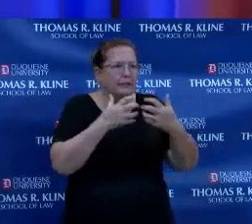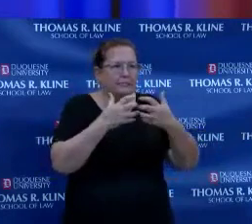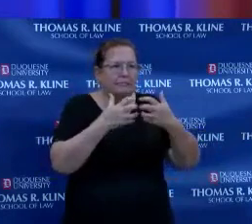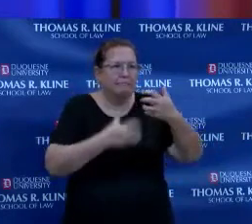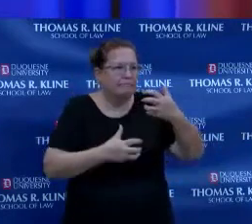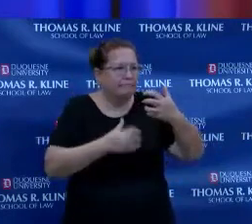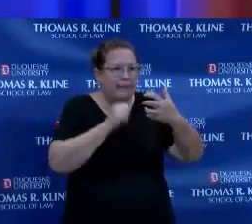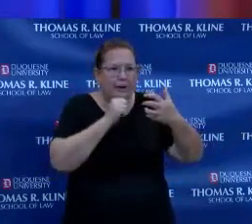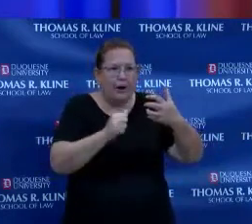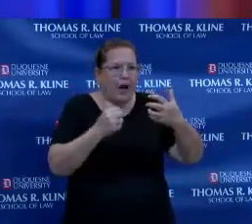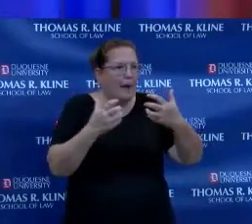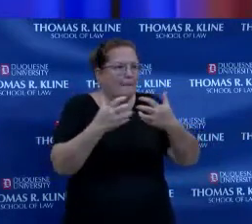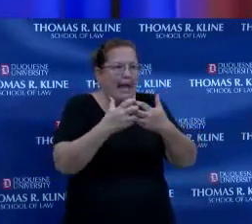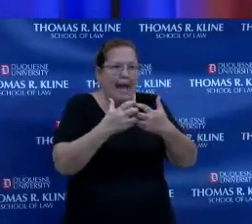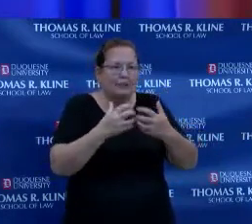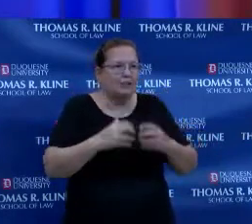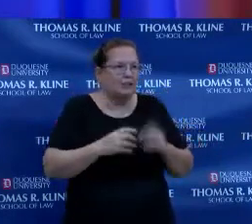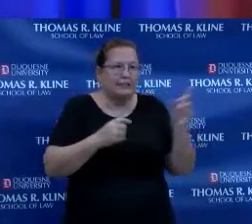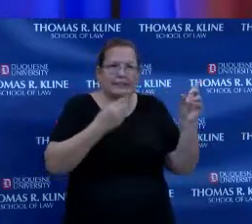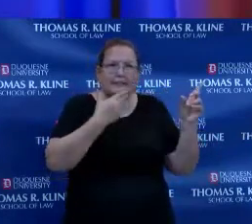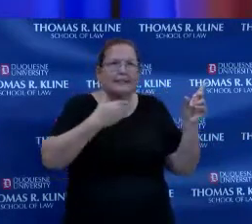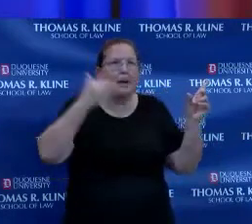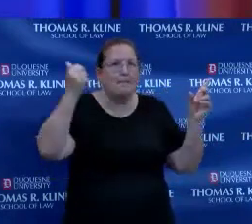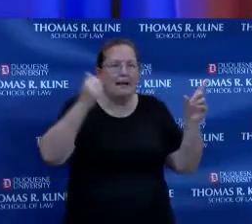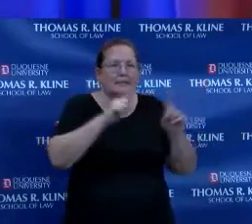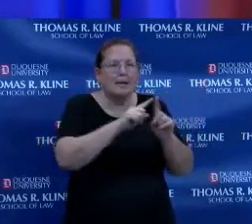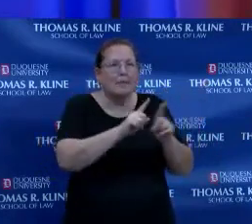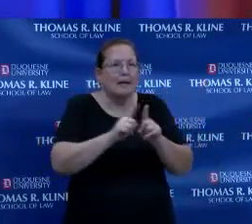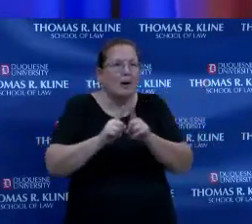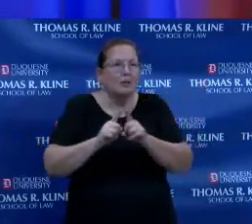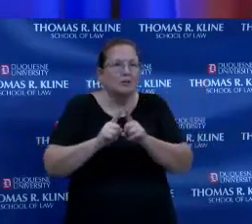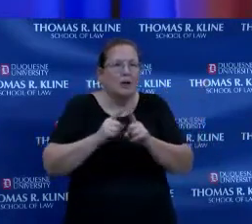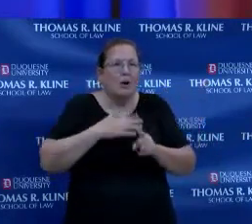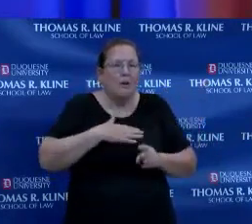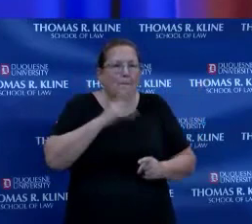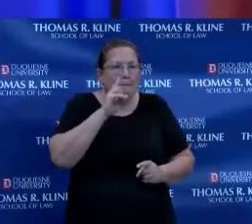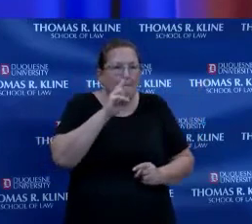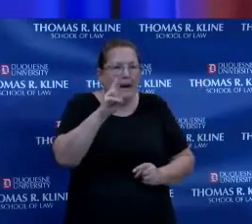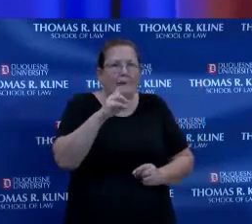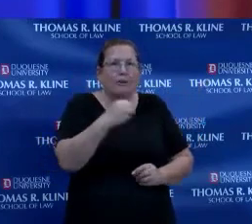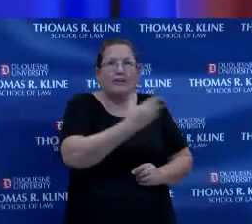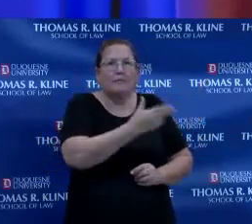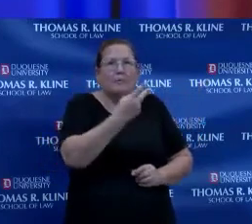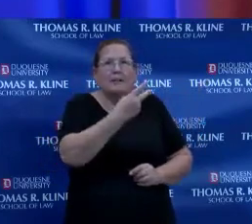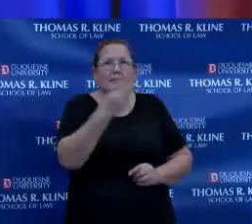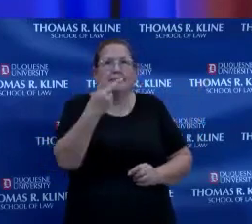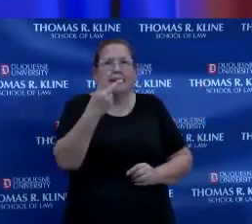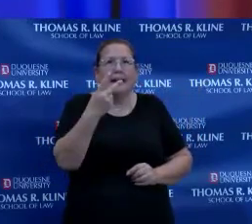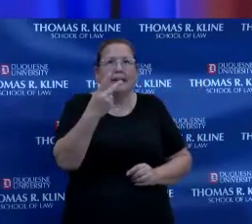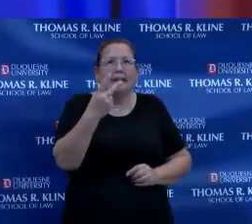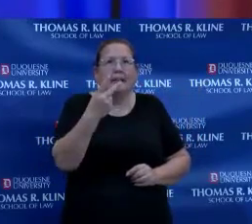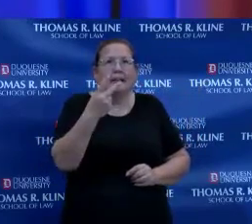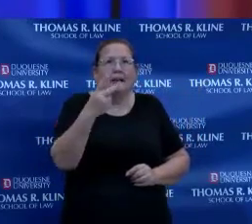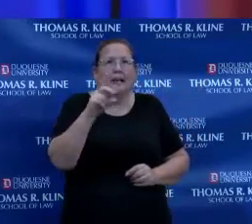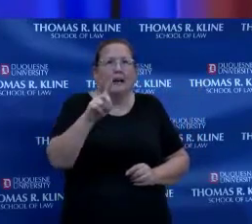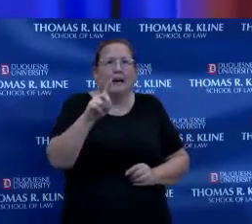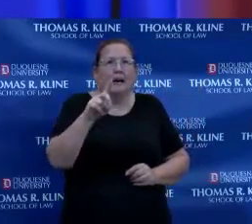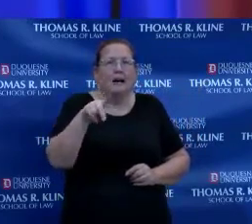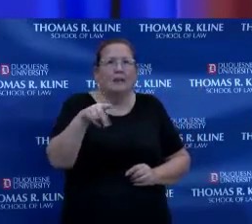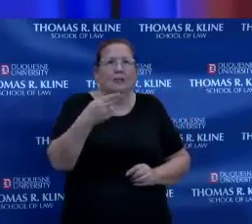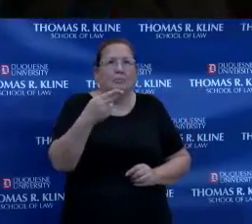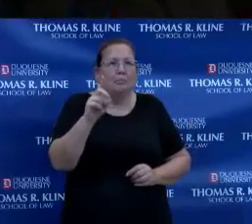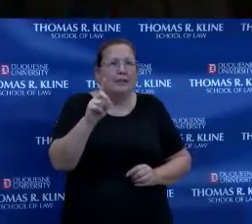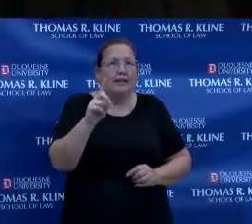reason, it is also my honor today to present Tom with a second honorary degree, a Doctor of Humane